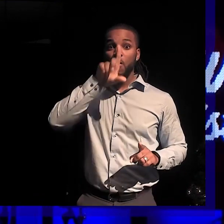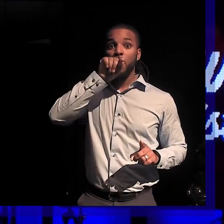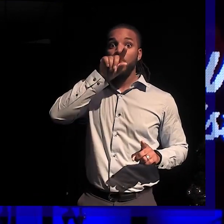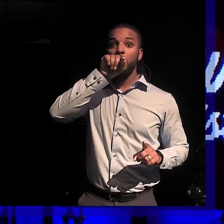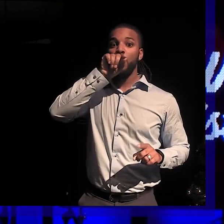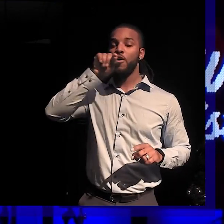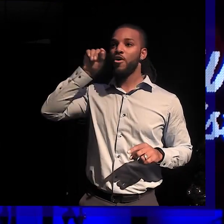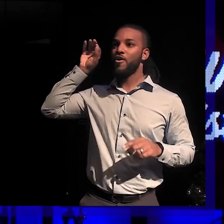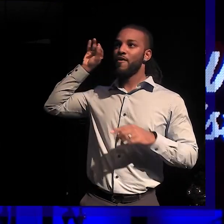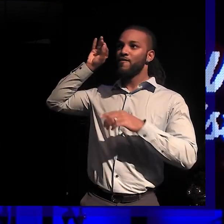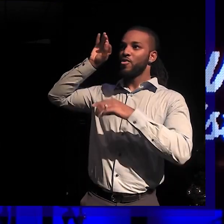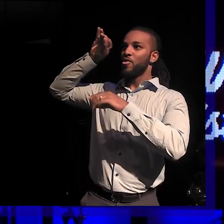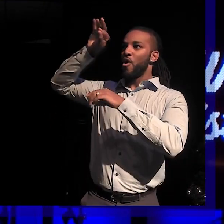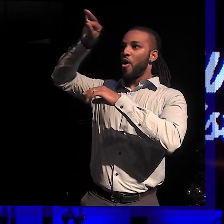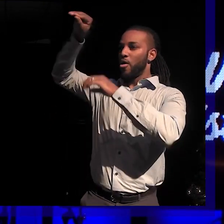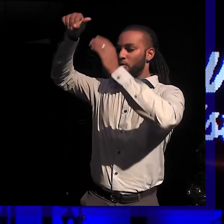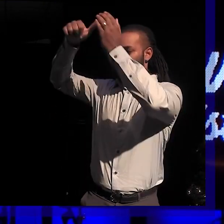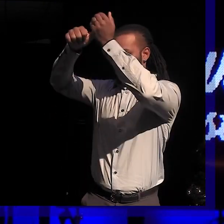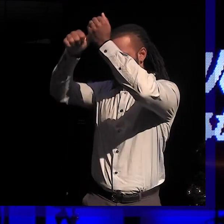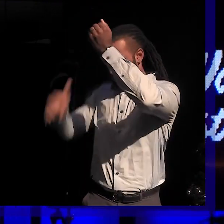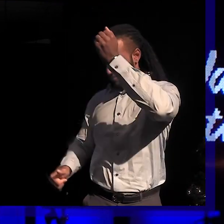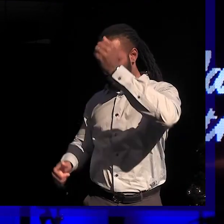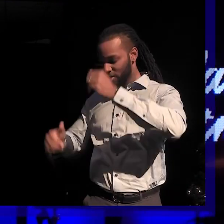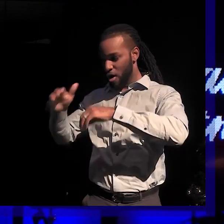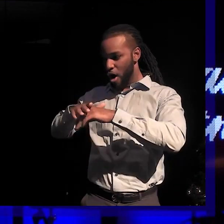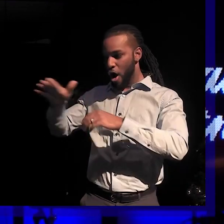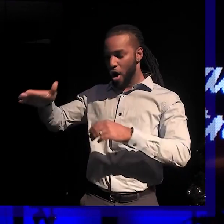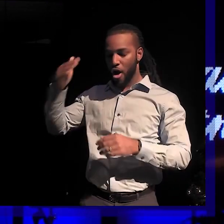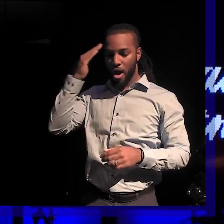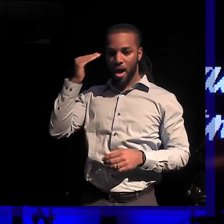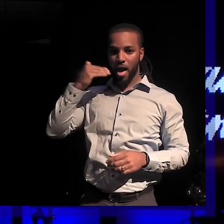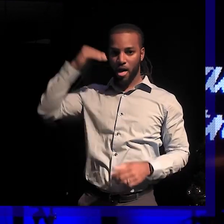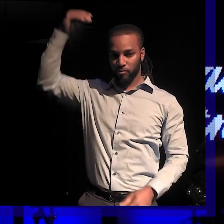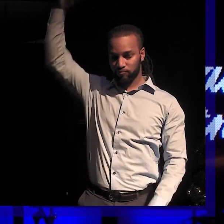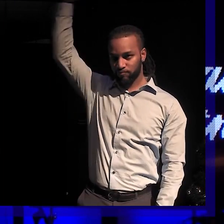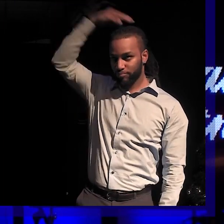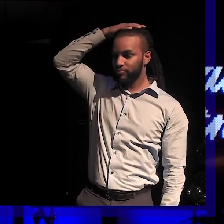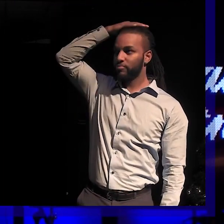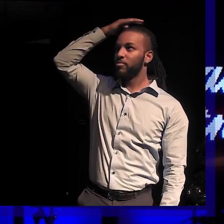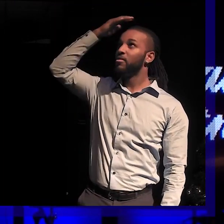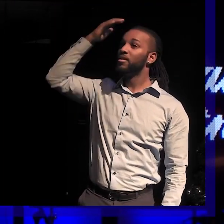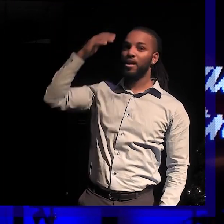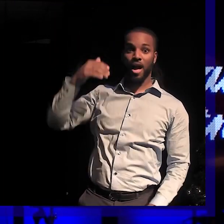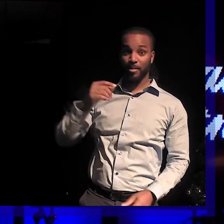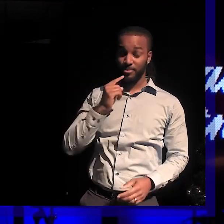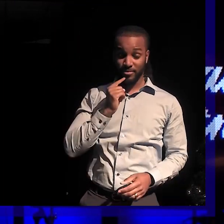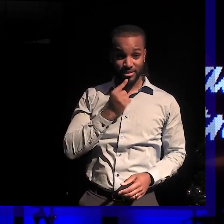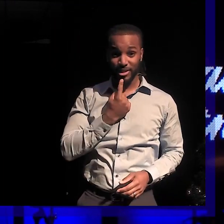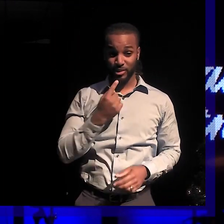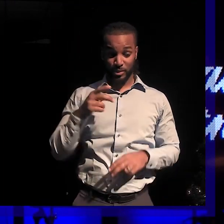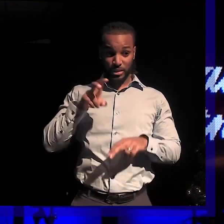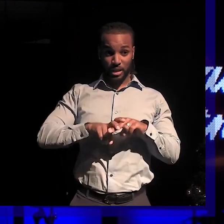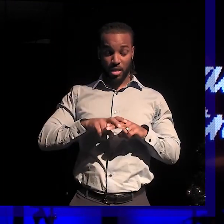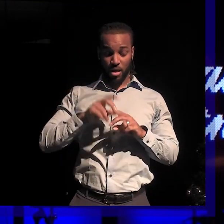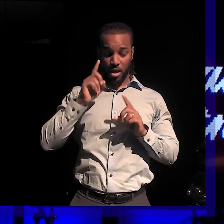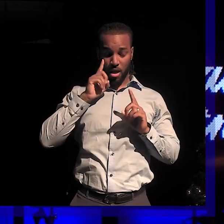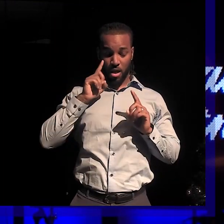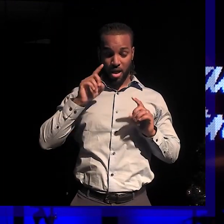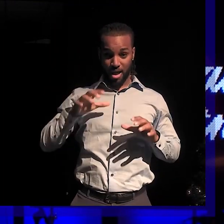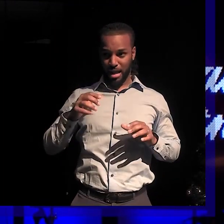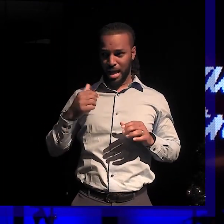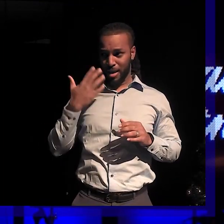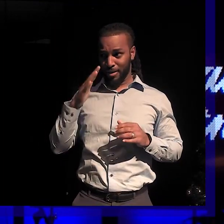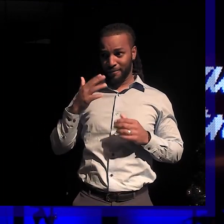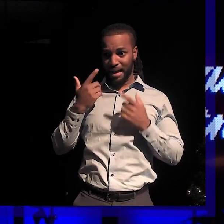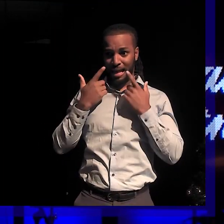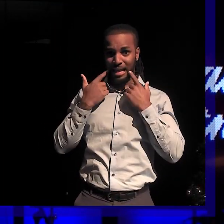overhead and pooped on her head and her shoulders. I kid you not. we sat there in stunned silence, like, do we laugh